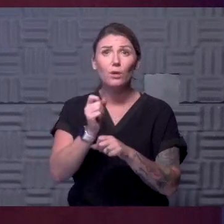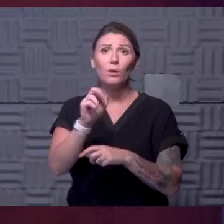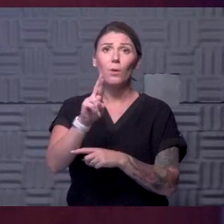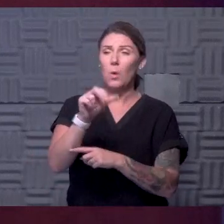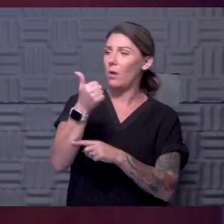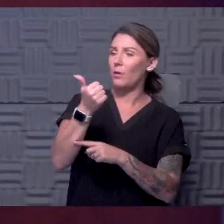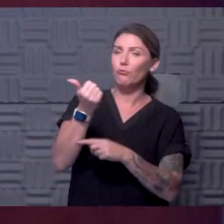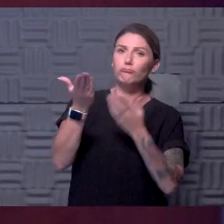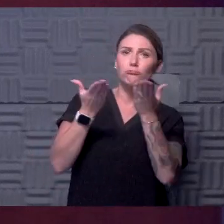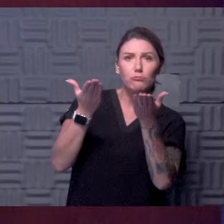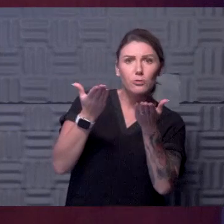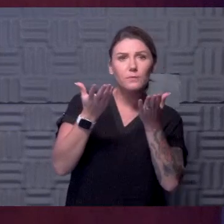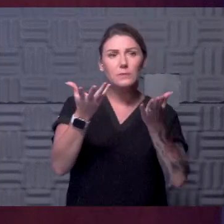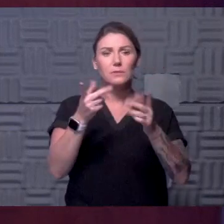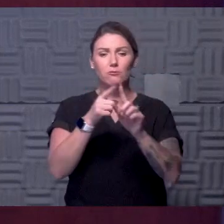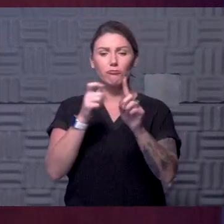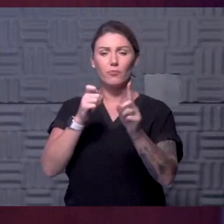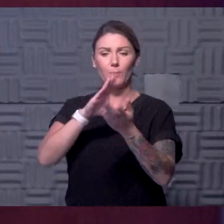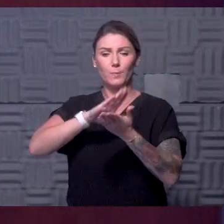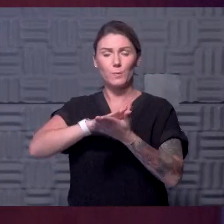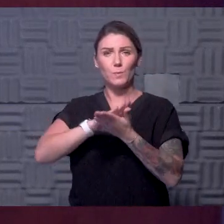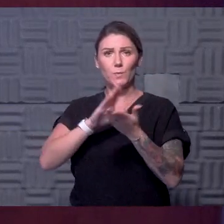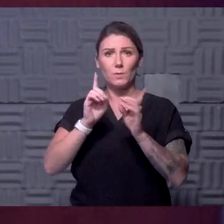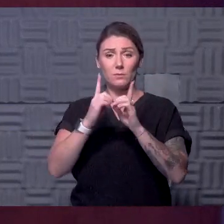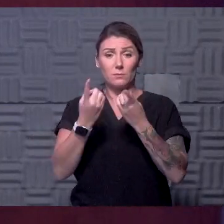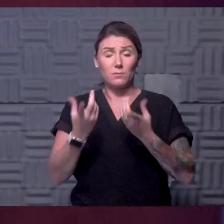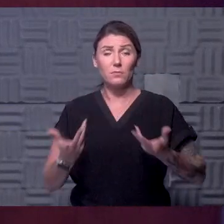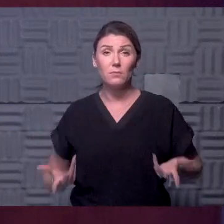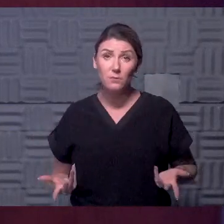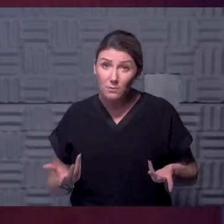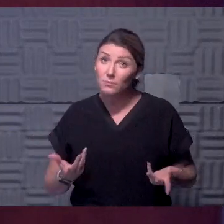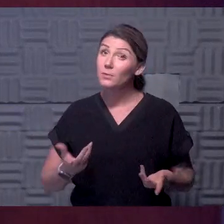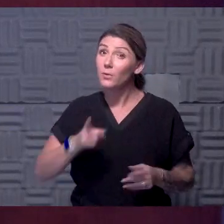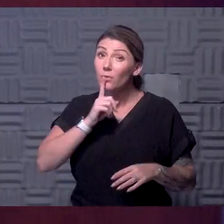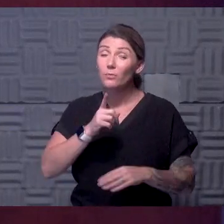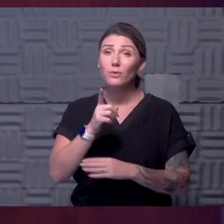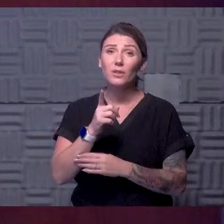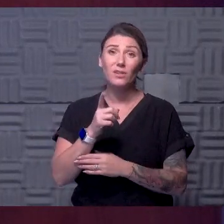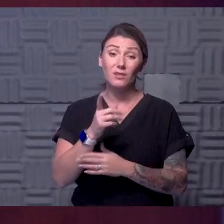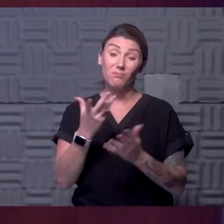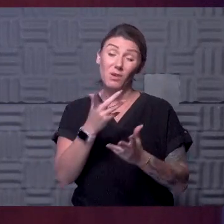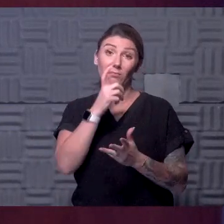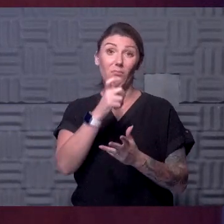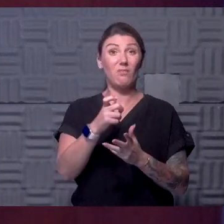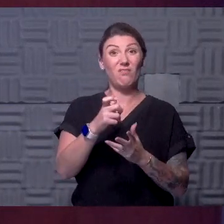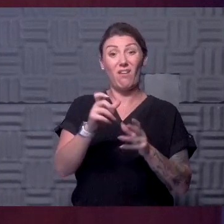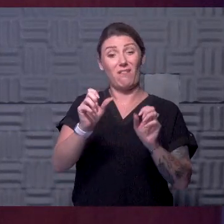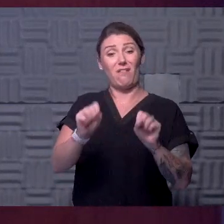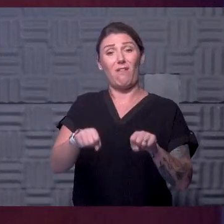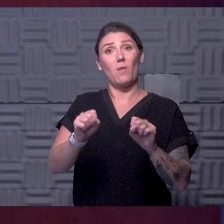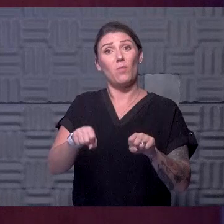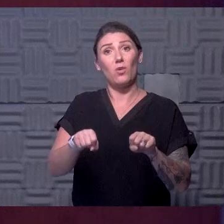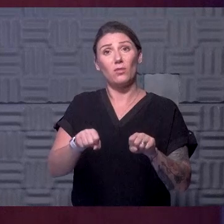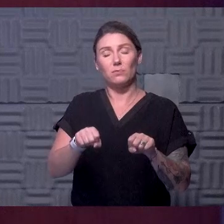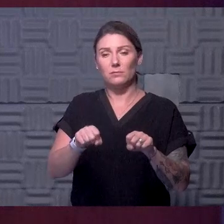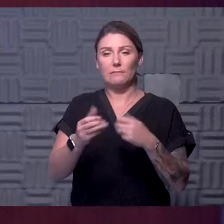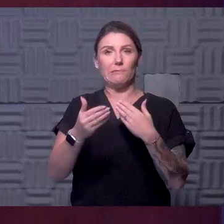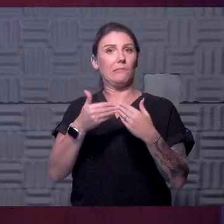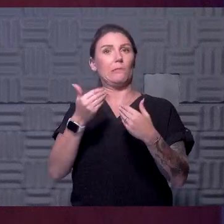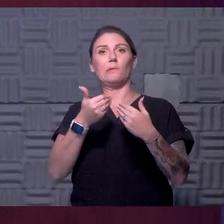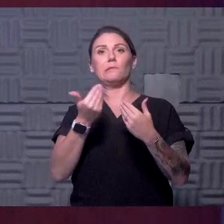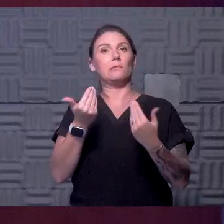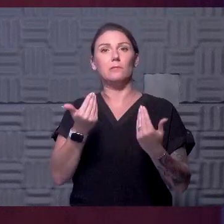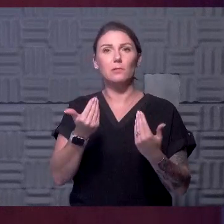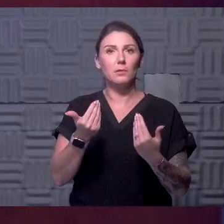other services that come from the schools really may not be in a position where they can easily take on